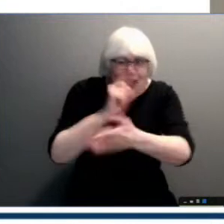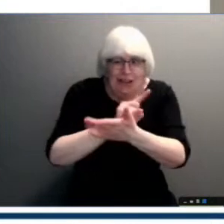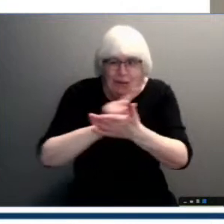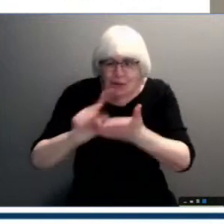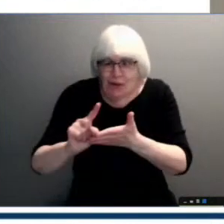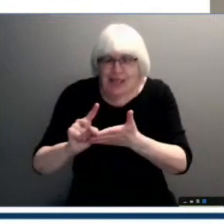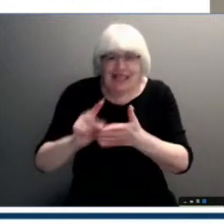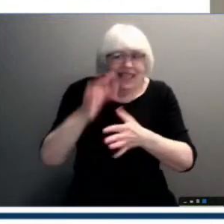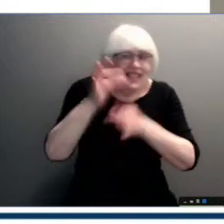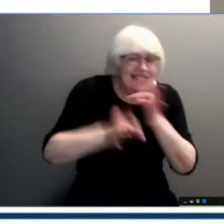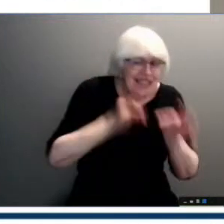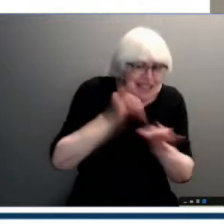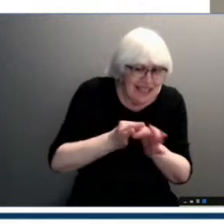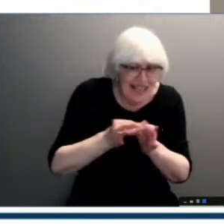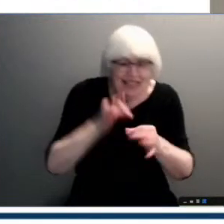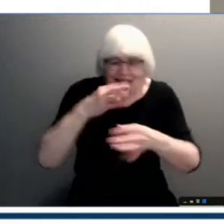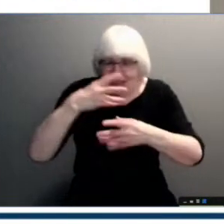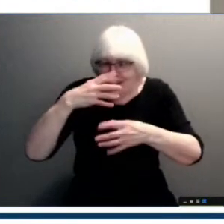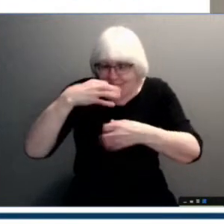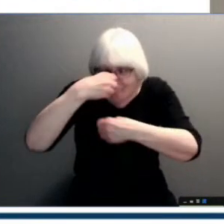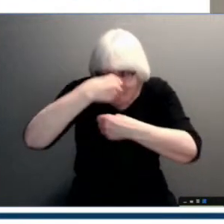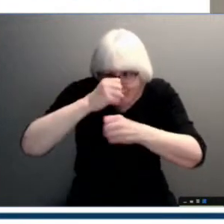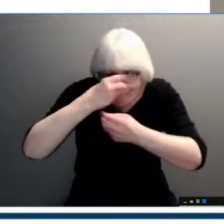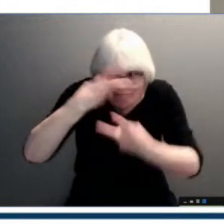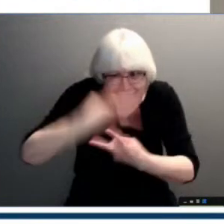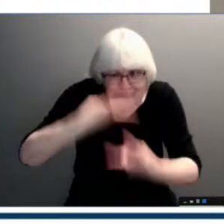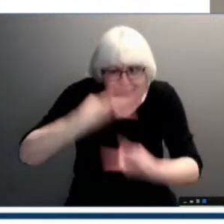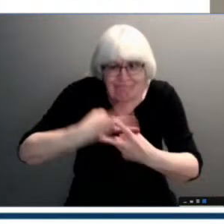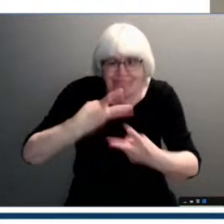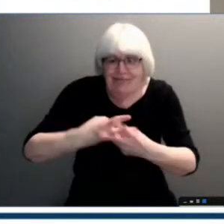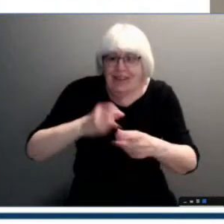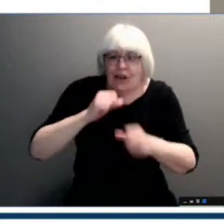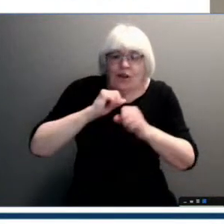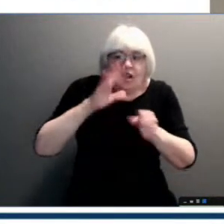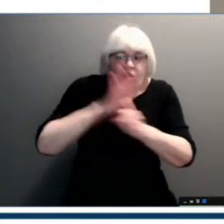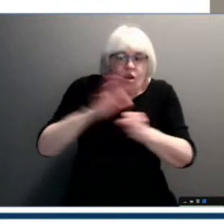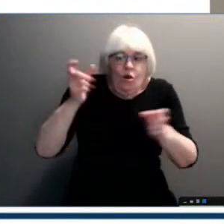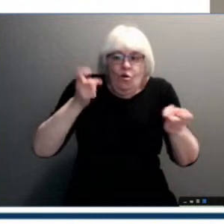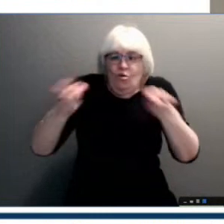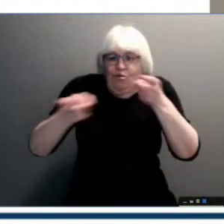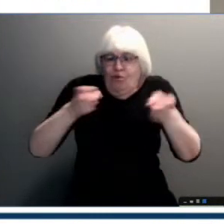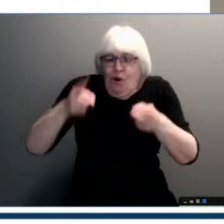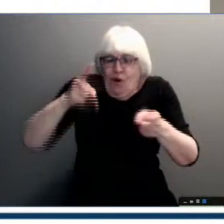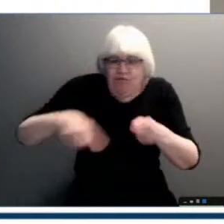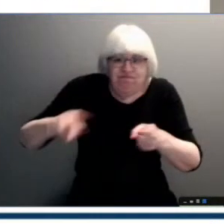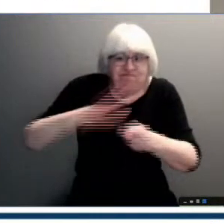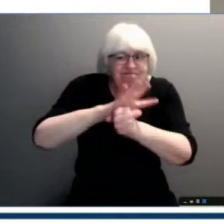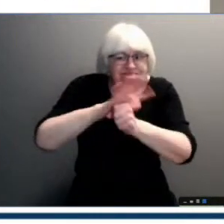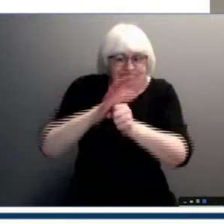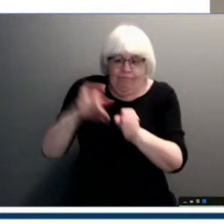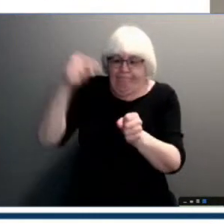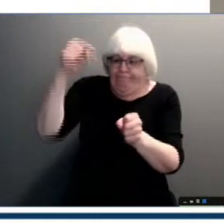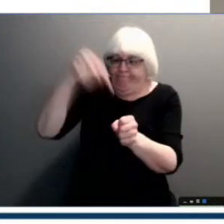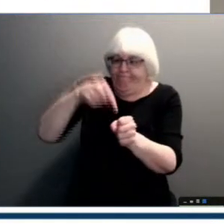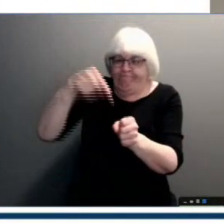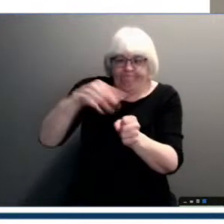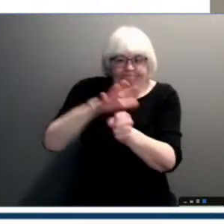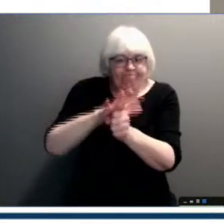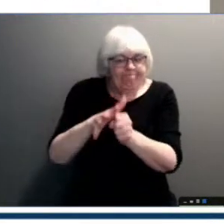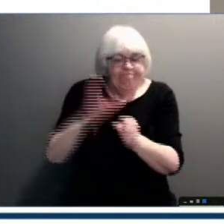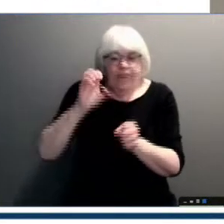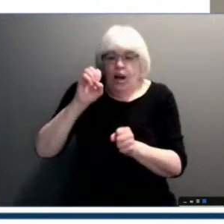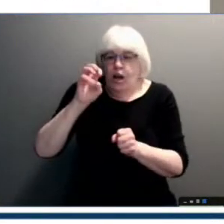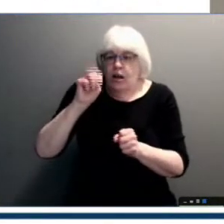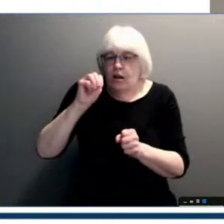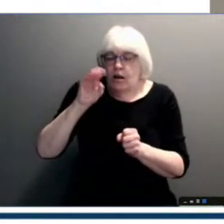past the point of full control of this variant. We need to change how we manage and respond. We need to focus much more